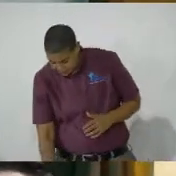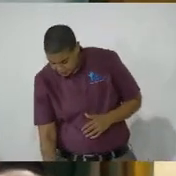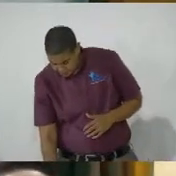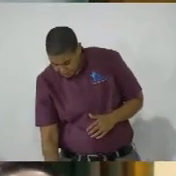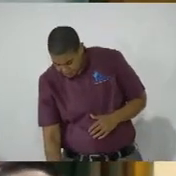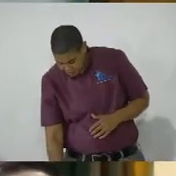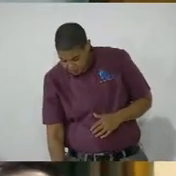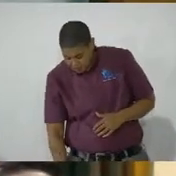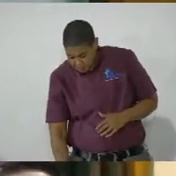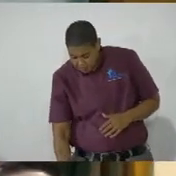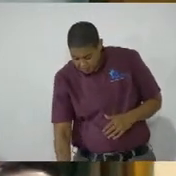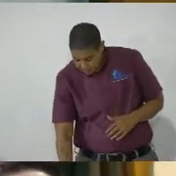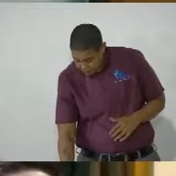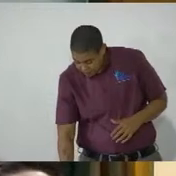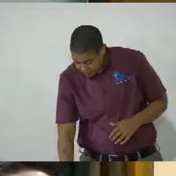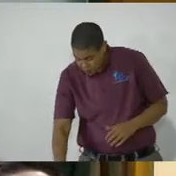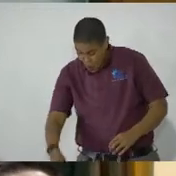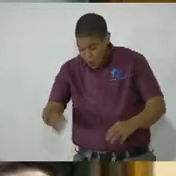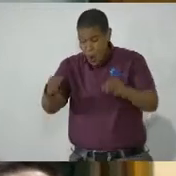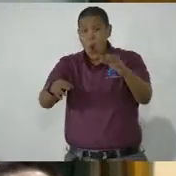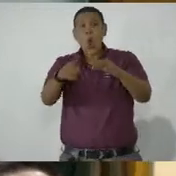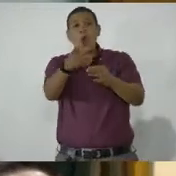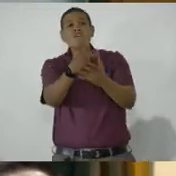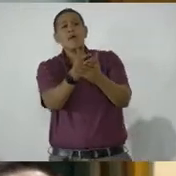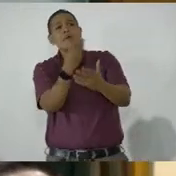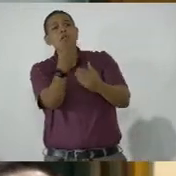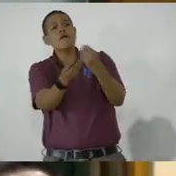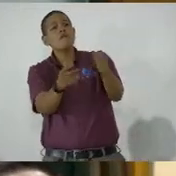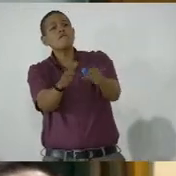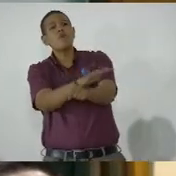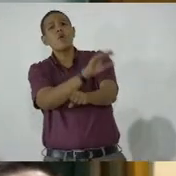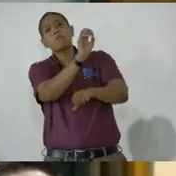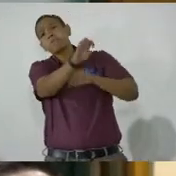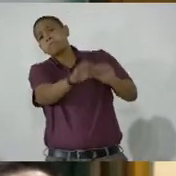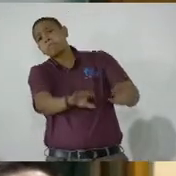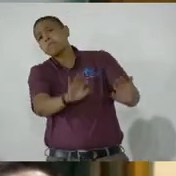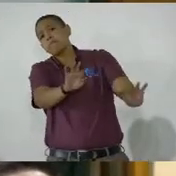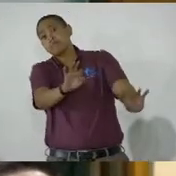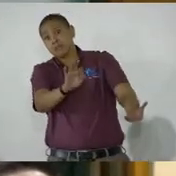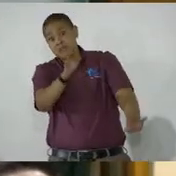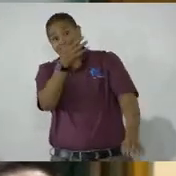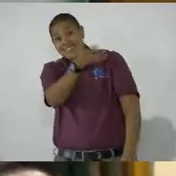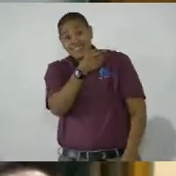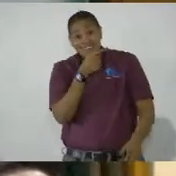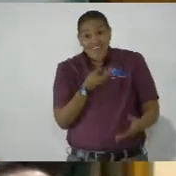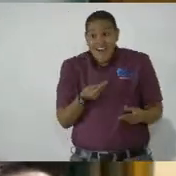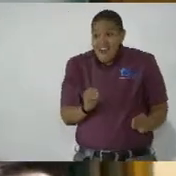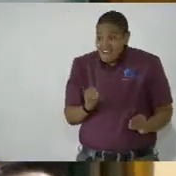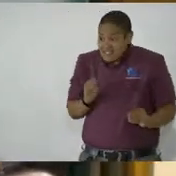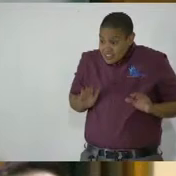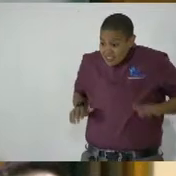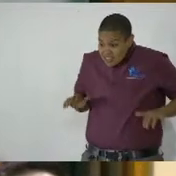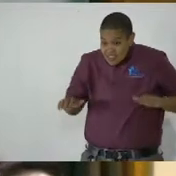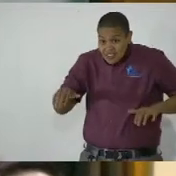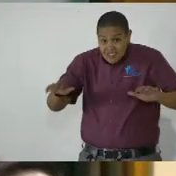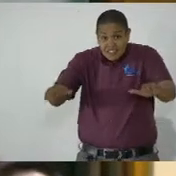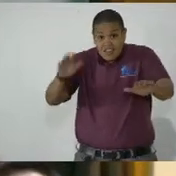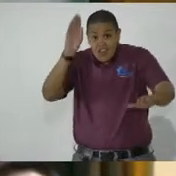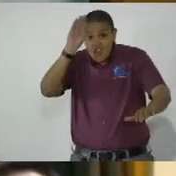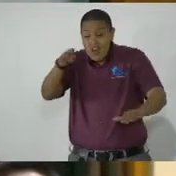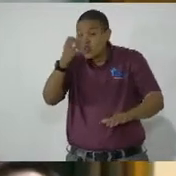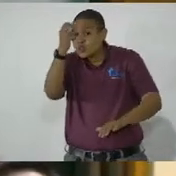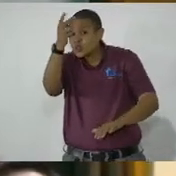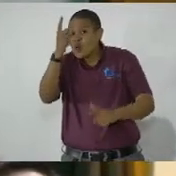to outfit the Court of Appeal fully, but because they now have offices, all 12 plus